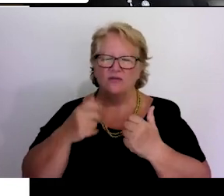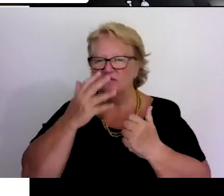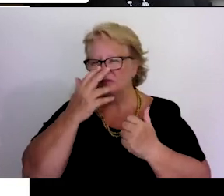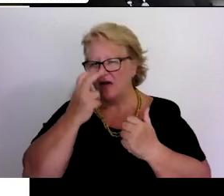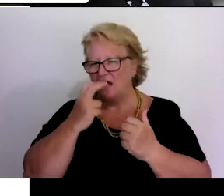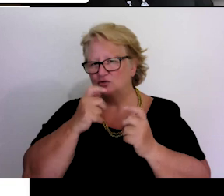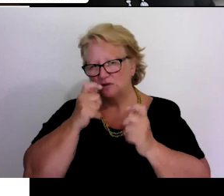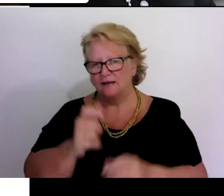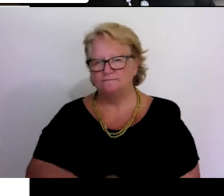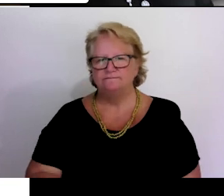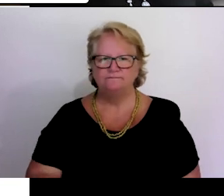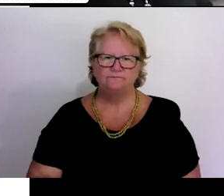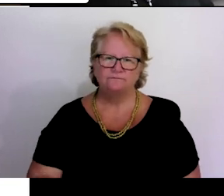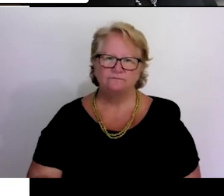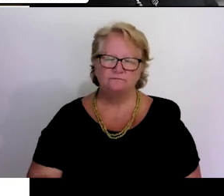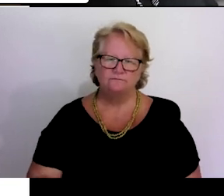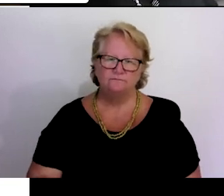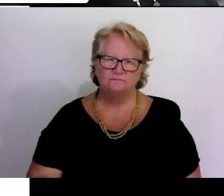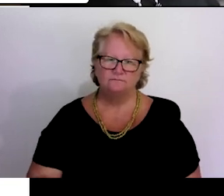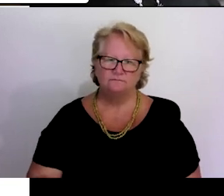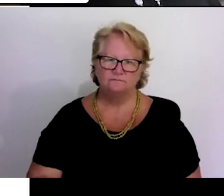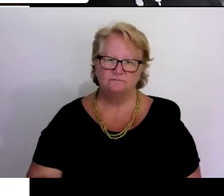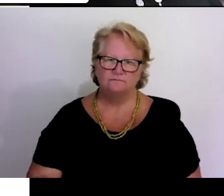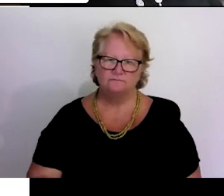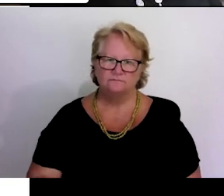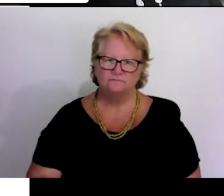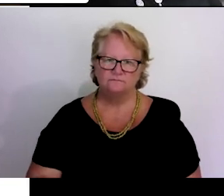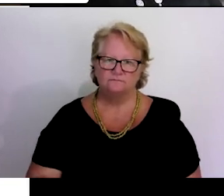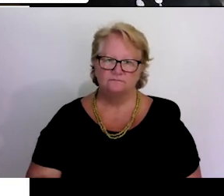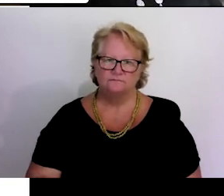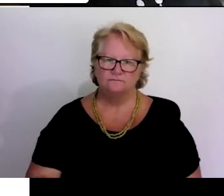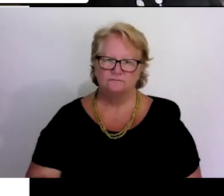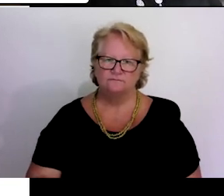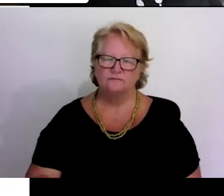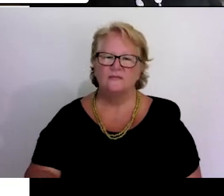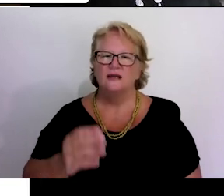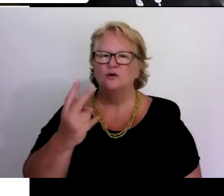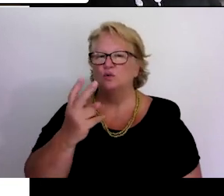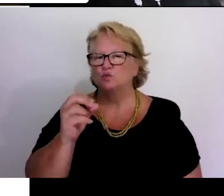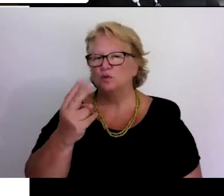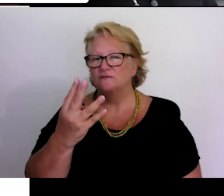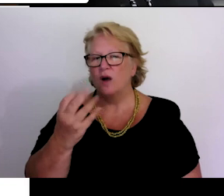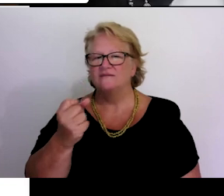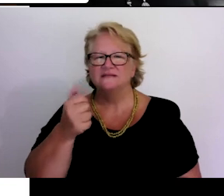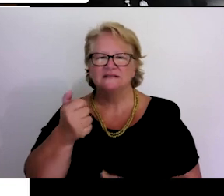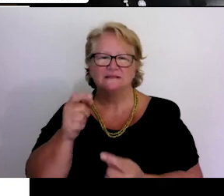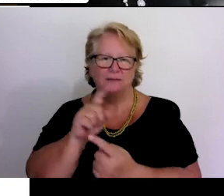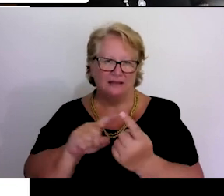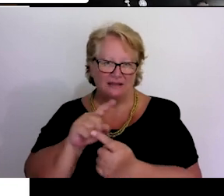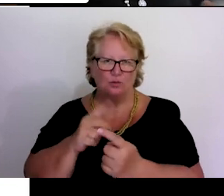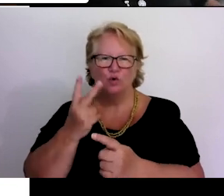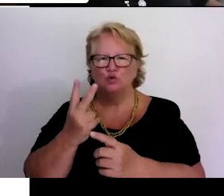Care. And we've met 6 times in 2024, and we've held 2 workshops. So it was a pretty